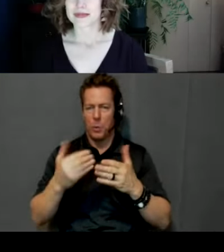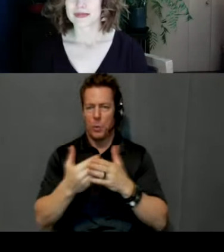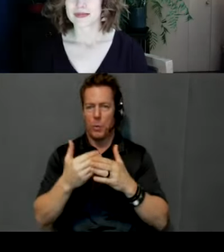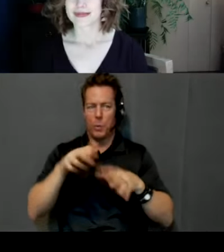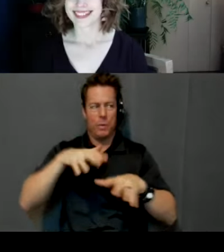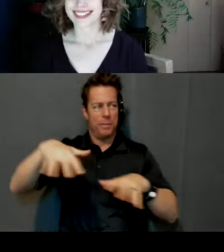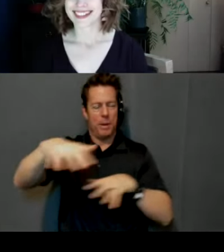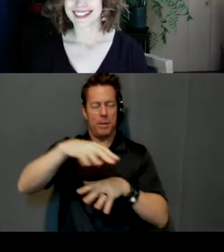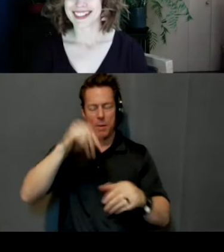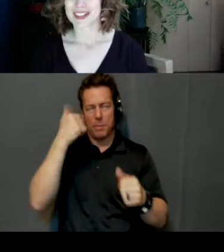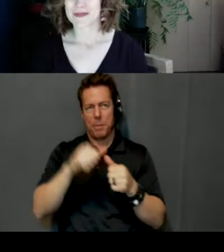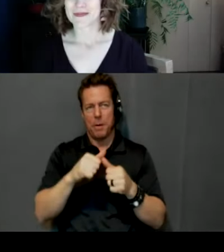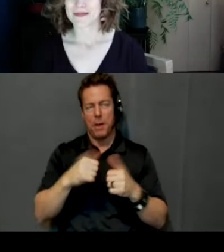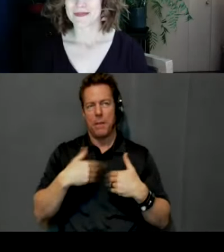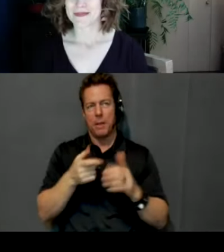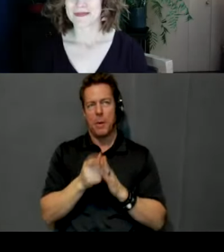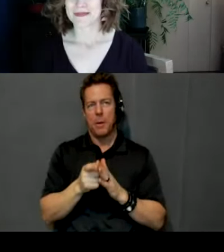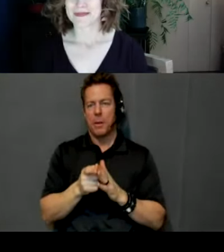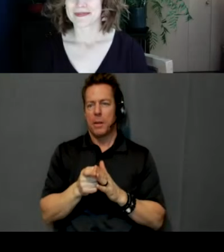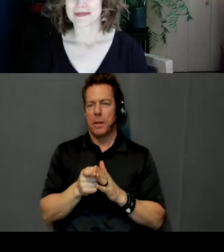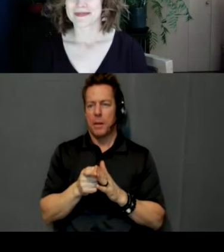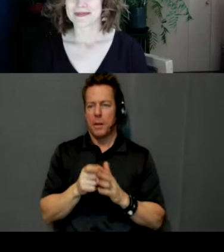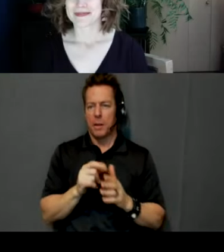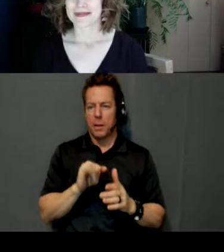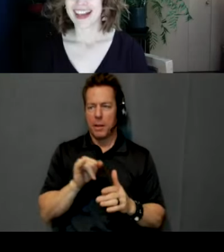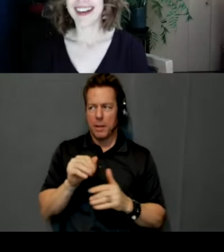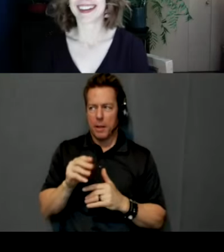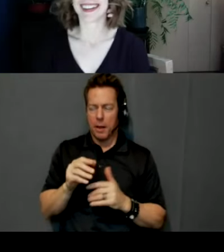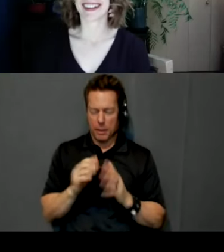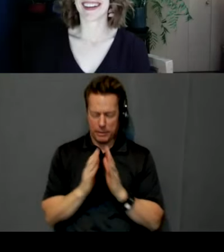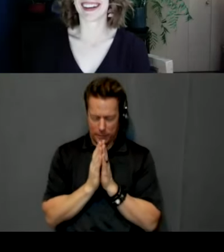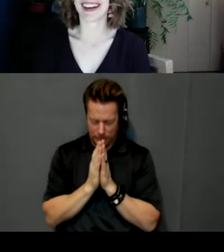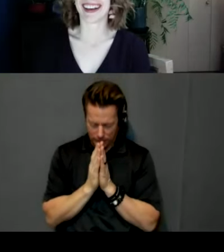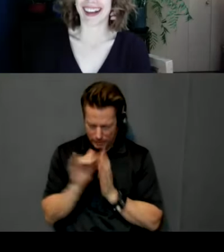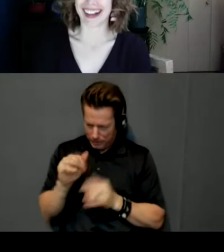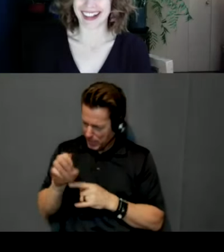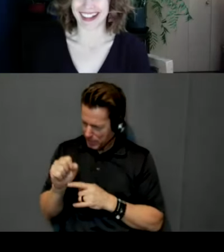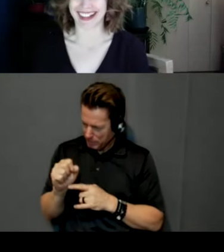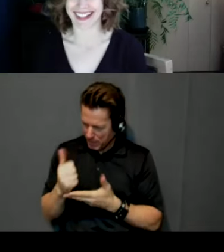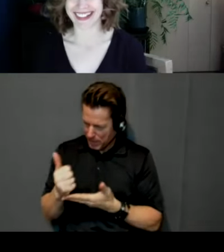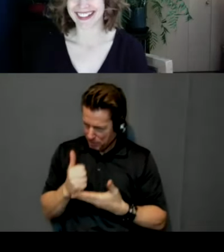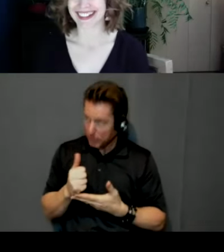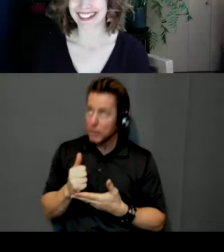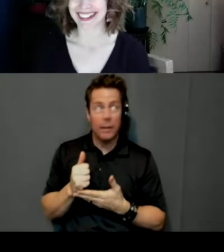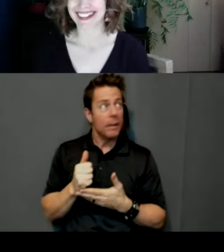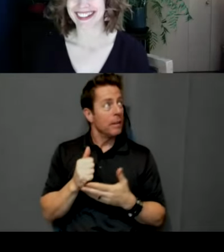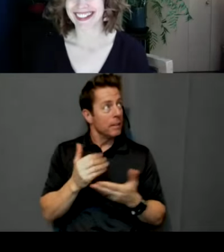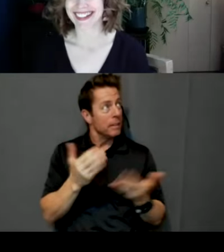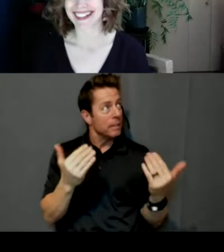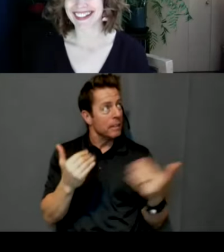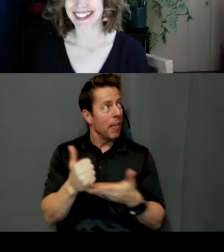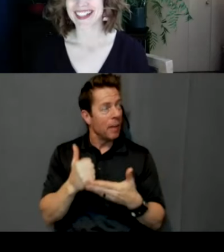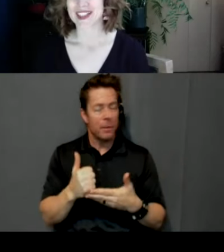And I just remember having a moment just being like, James, help me out. And like, I think there is, like, it sounds